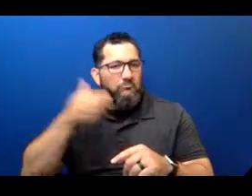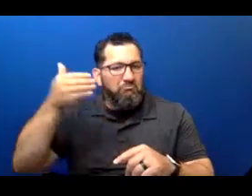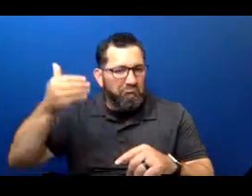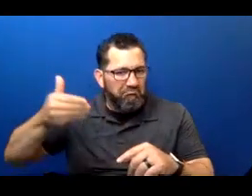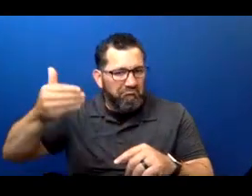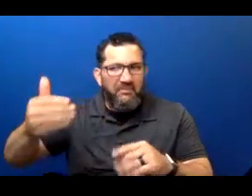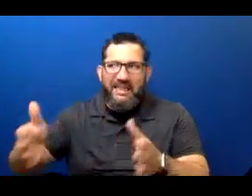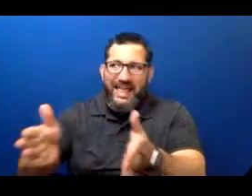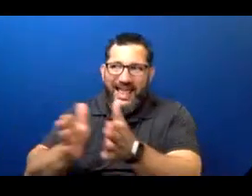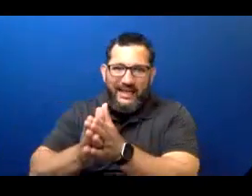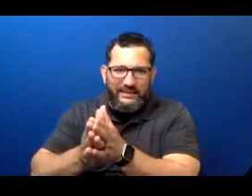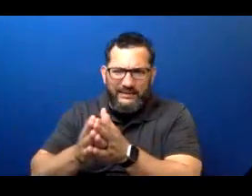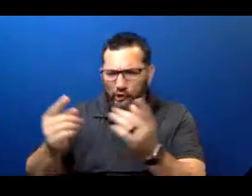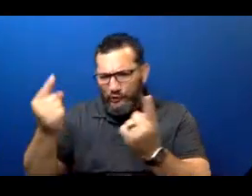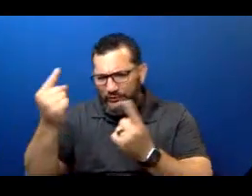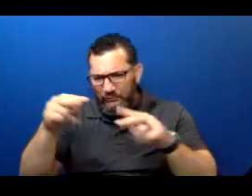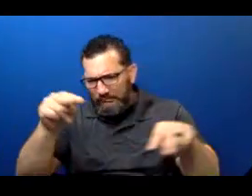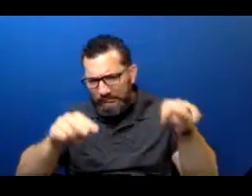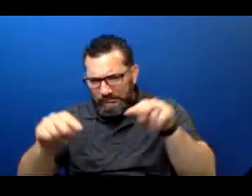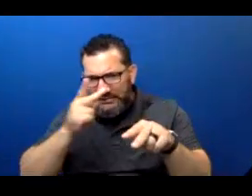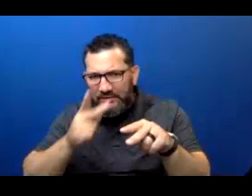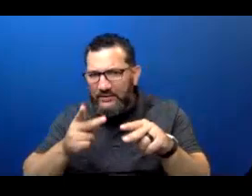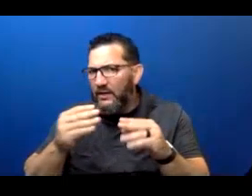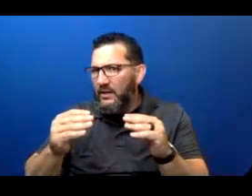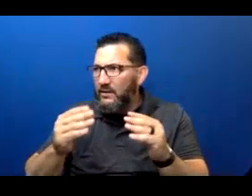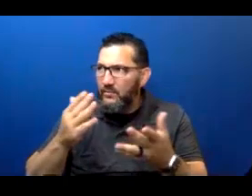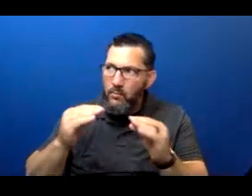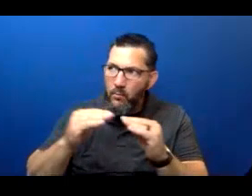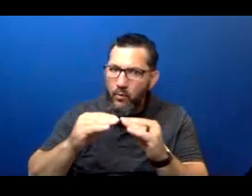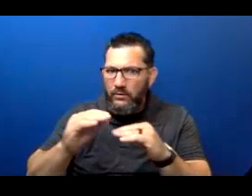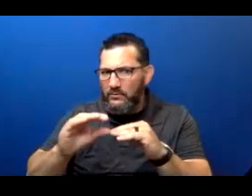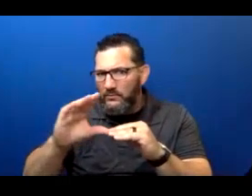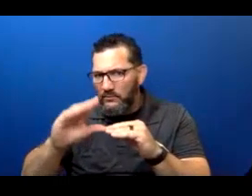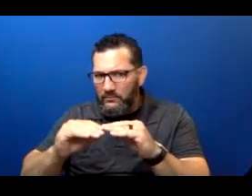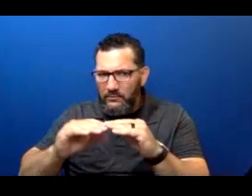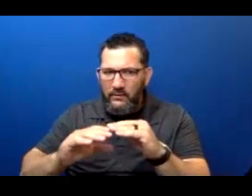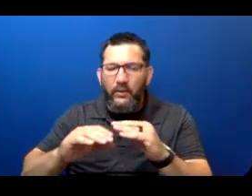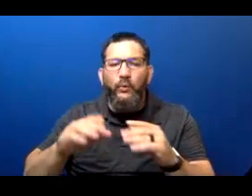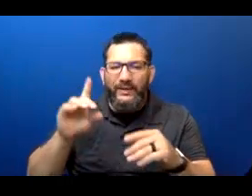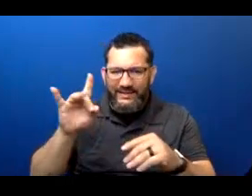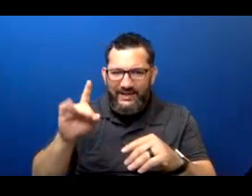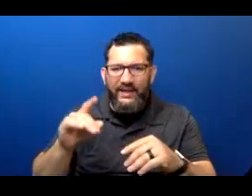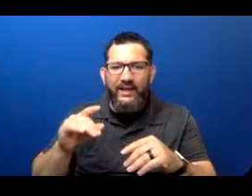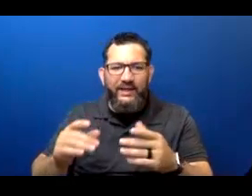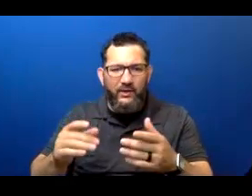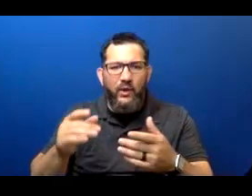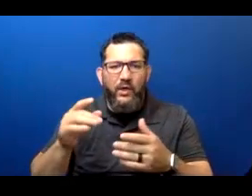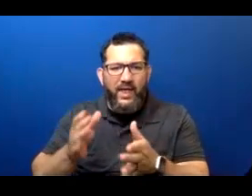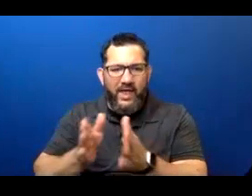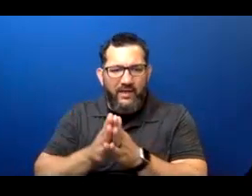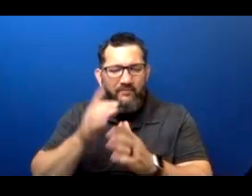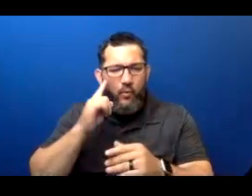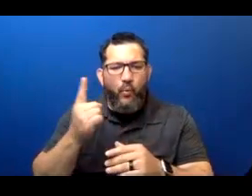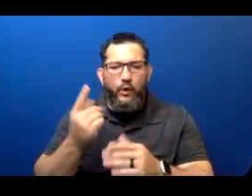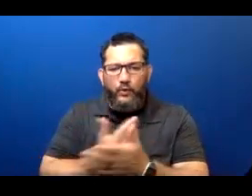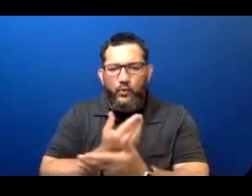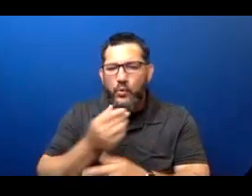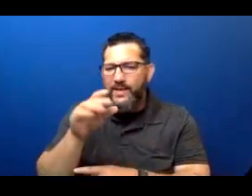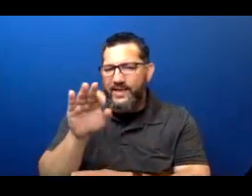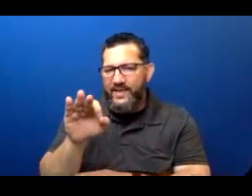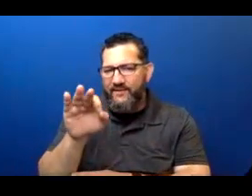for reconsideration. And the last legislative session, NOMHE did request one FTE position, but as